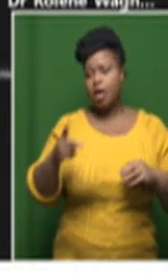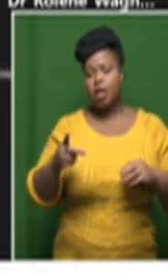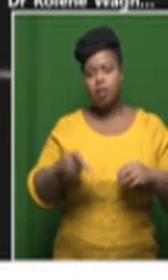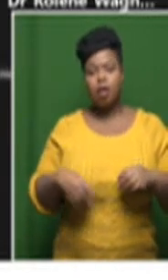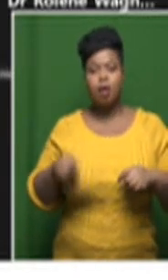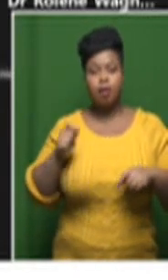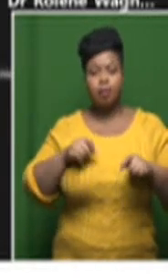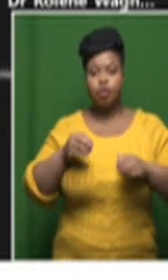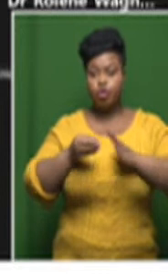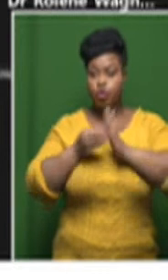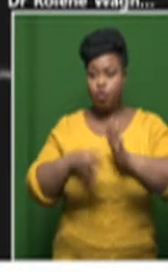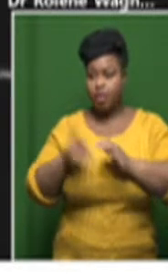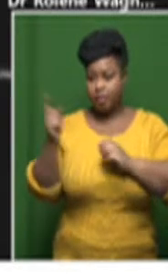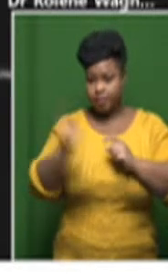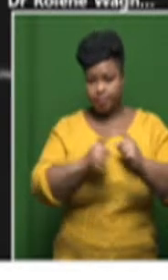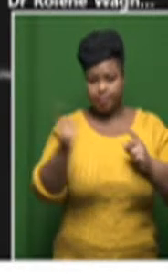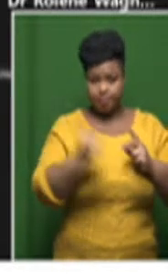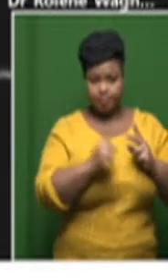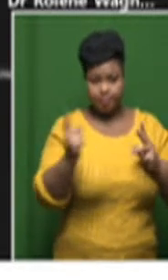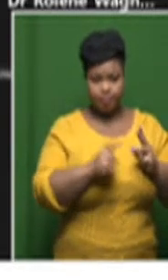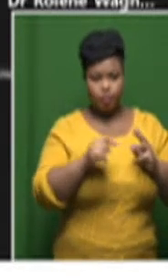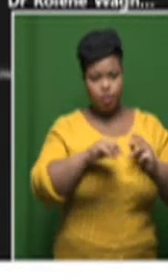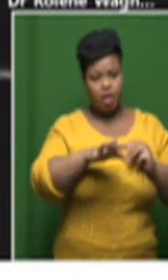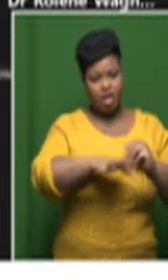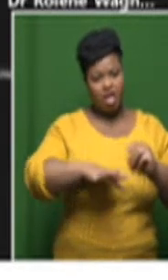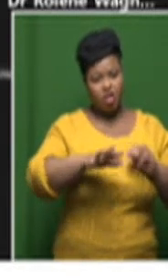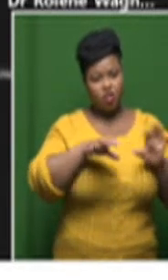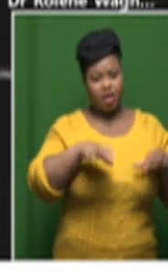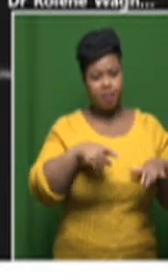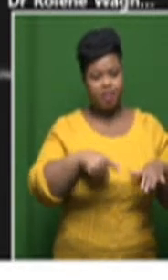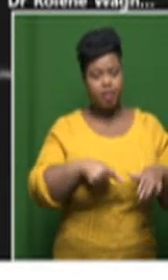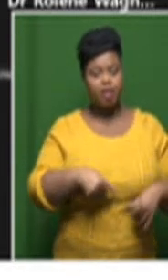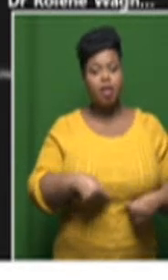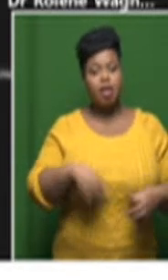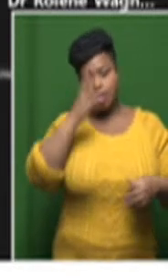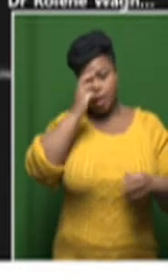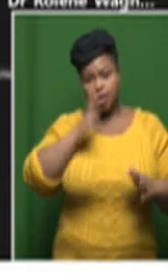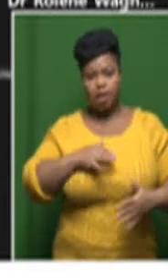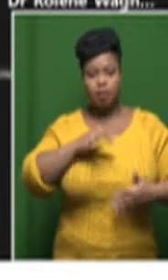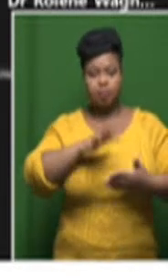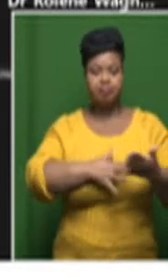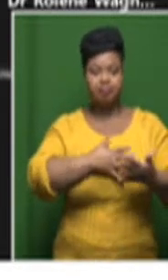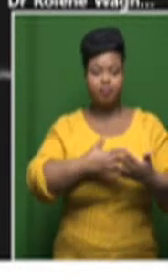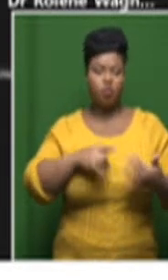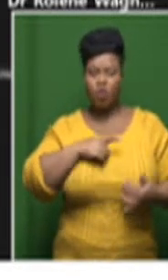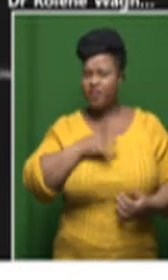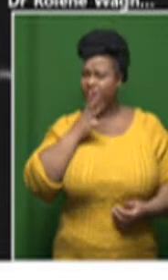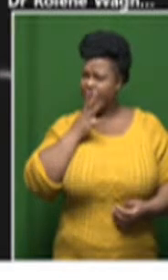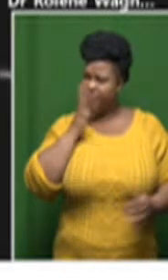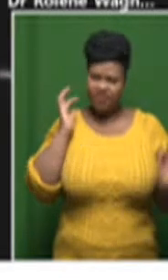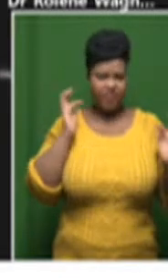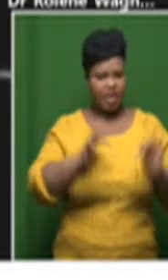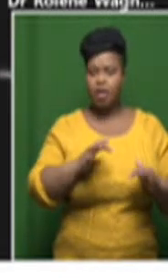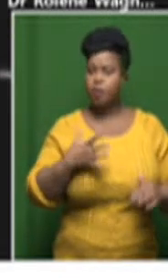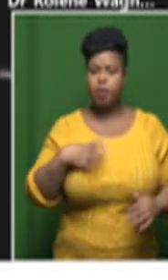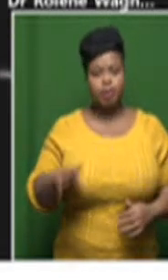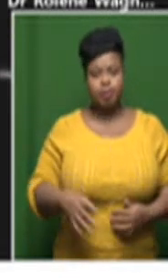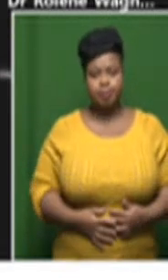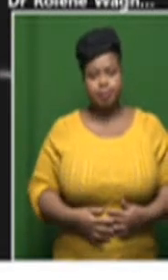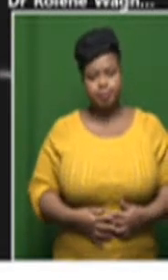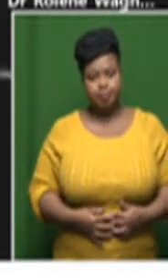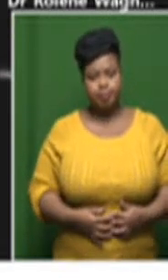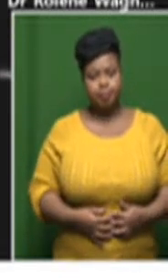bring their students into those sites. We are scheduling our learners so that we can avoid the congestion at the